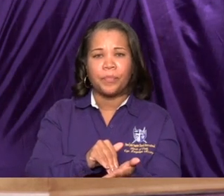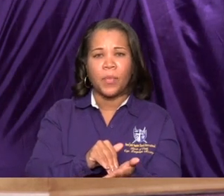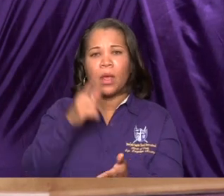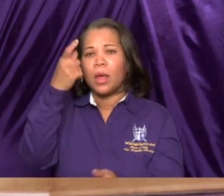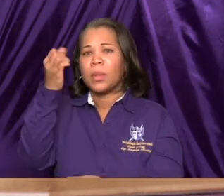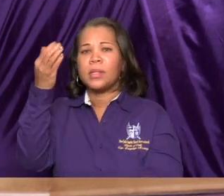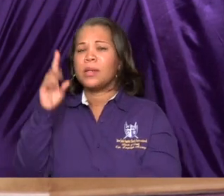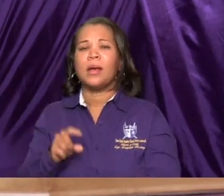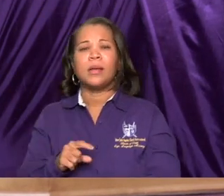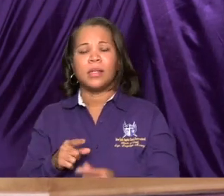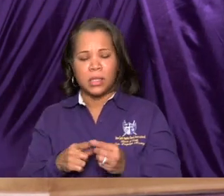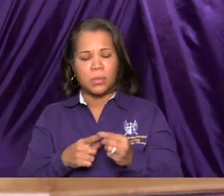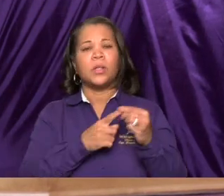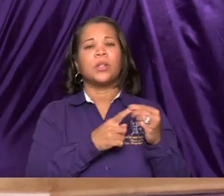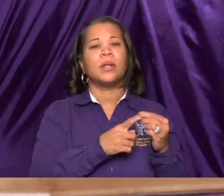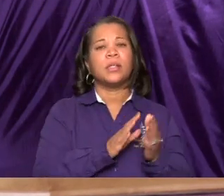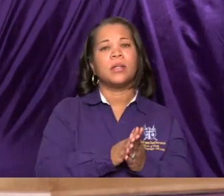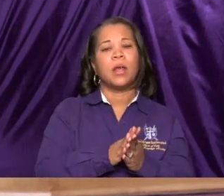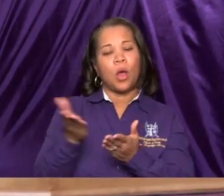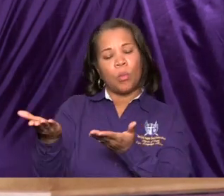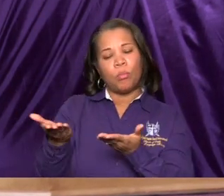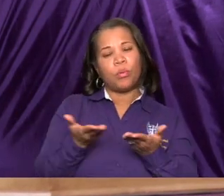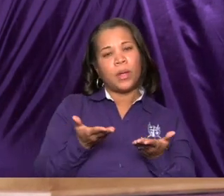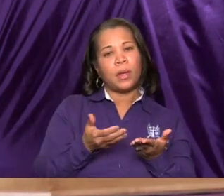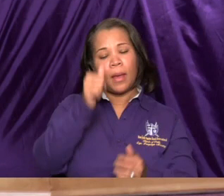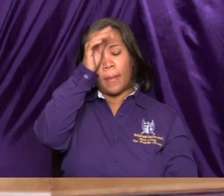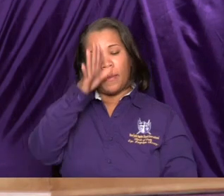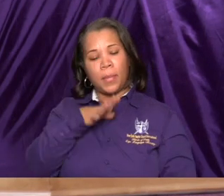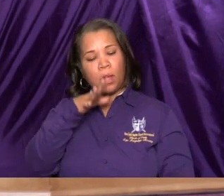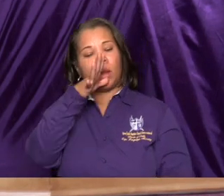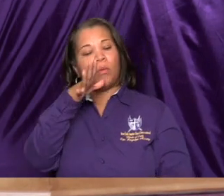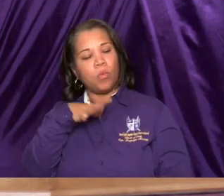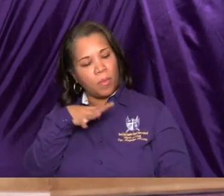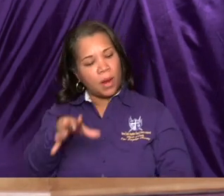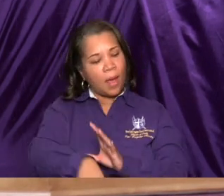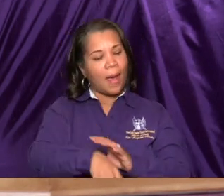Because God specialized in bringing men and women out of dirty places.